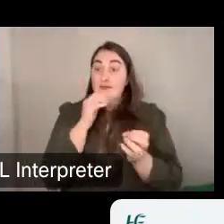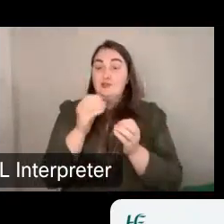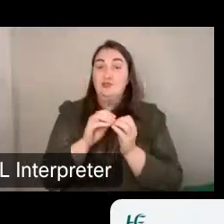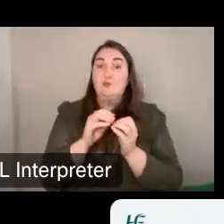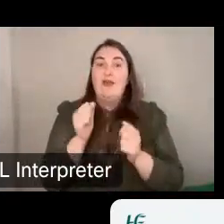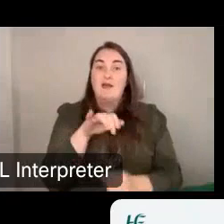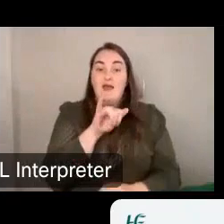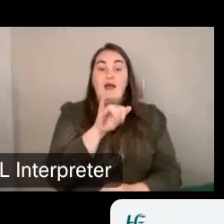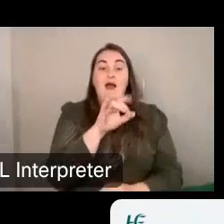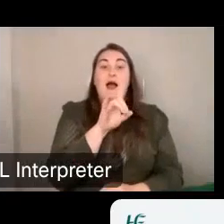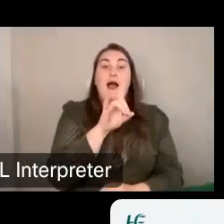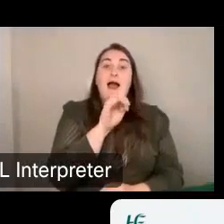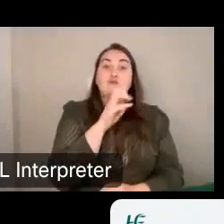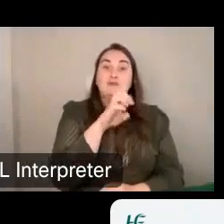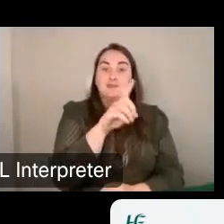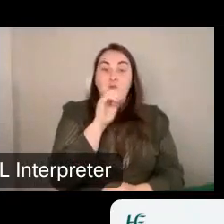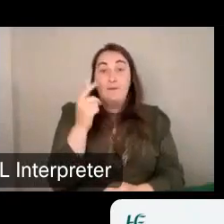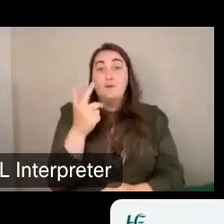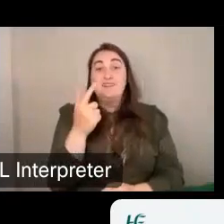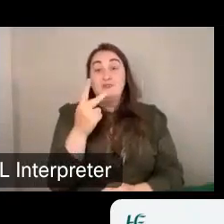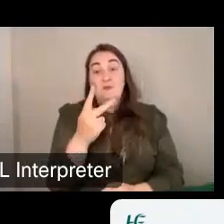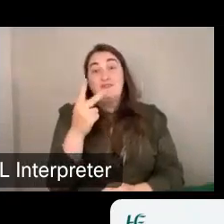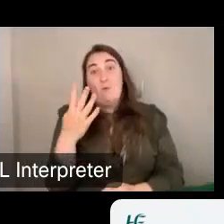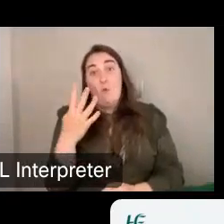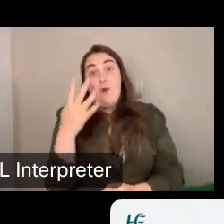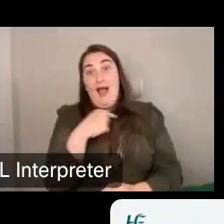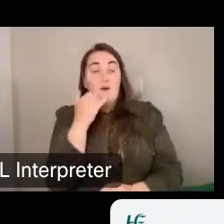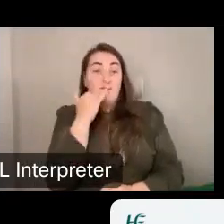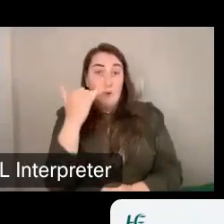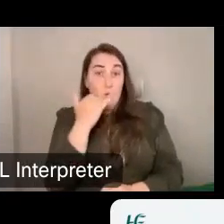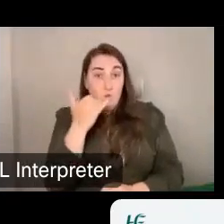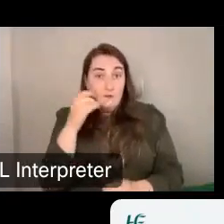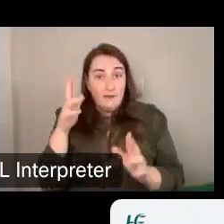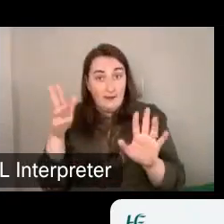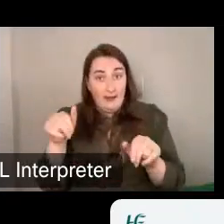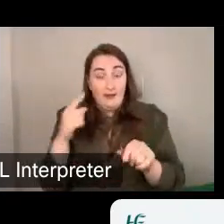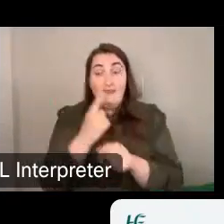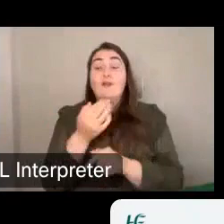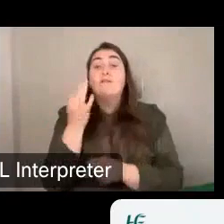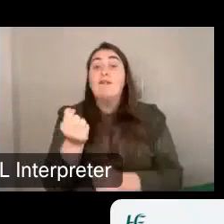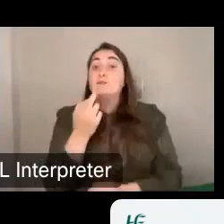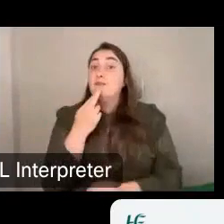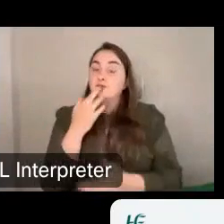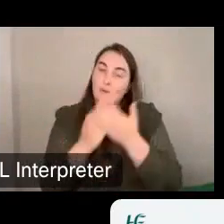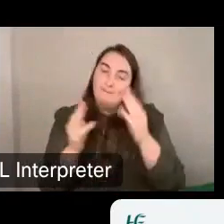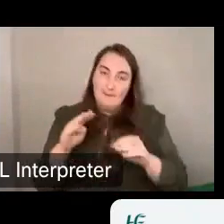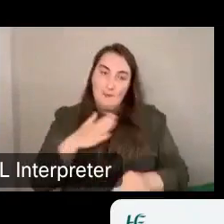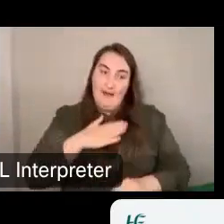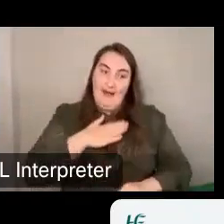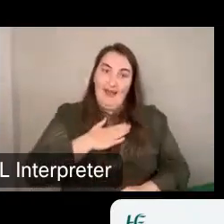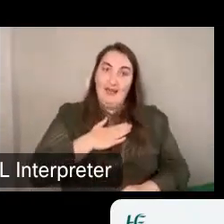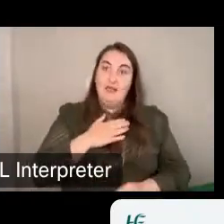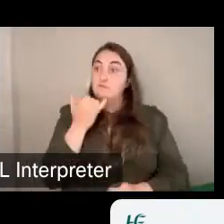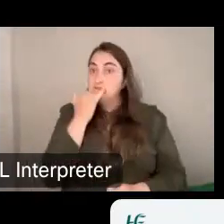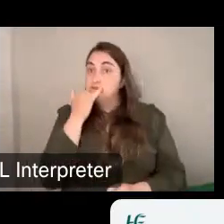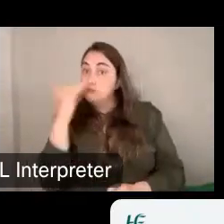a 24-hour phone line. If you have a preference, and some people do, if you have a preference to link into